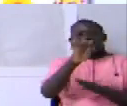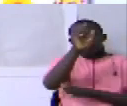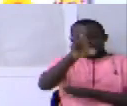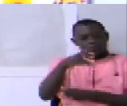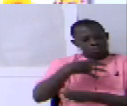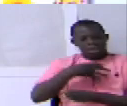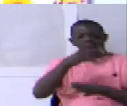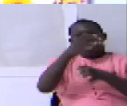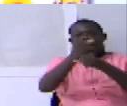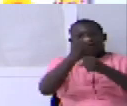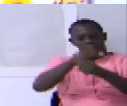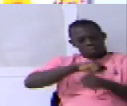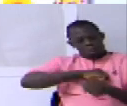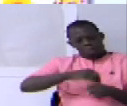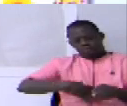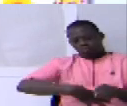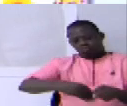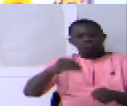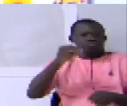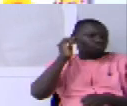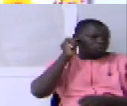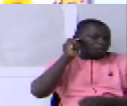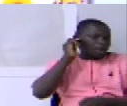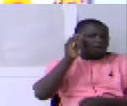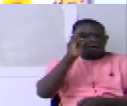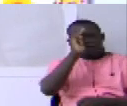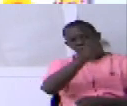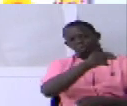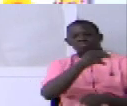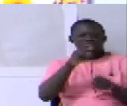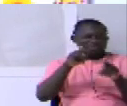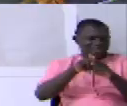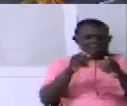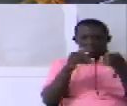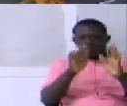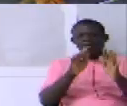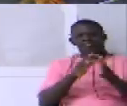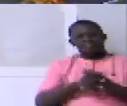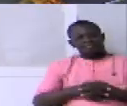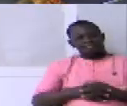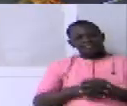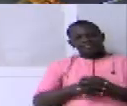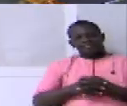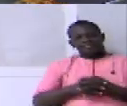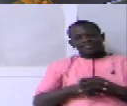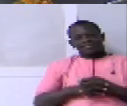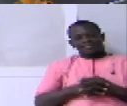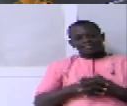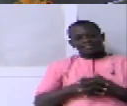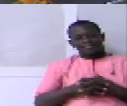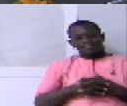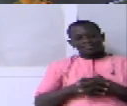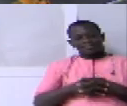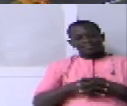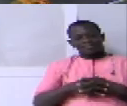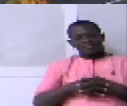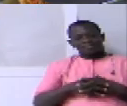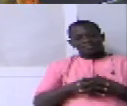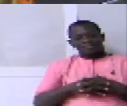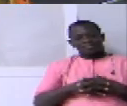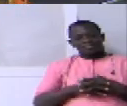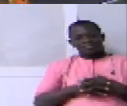wot dinkirala olu telefon le yalong ini musu kasola nkolu ka ko nyamin bari na krosiroto kolu katama je